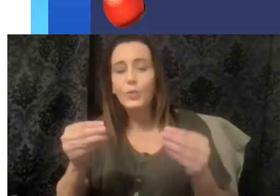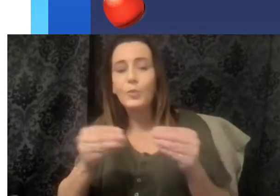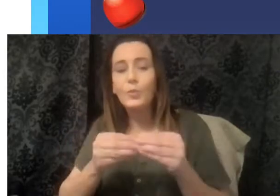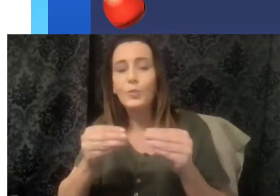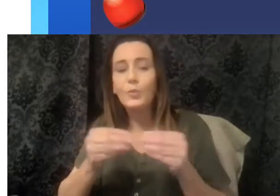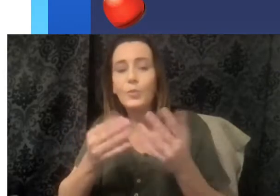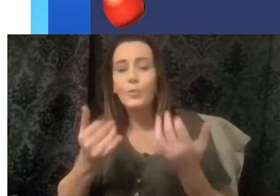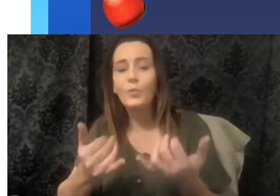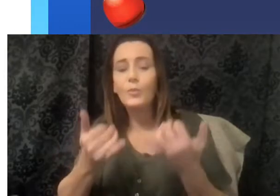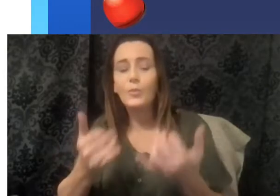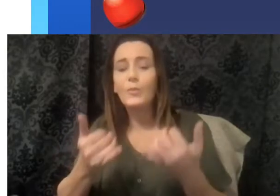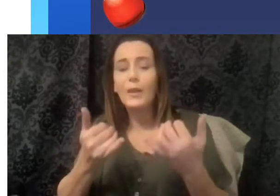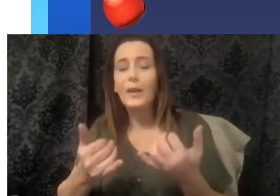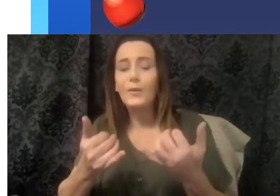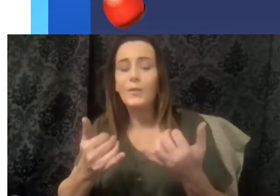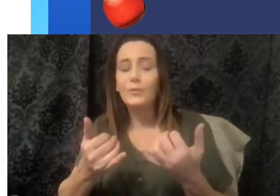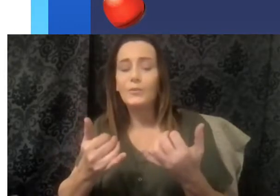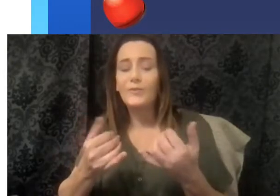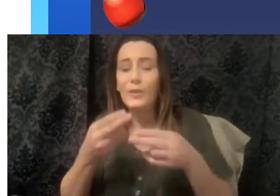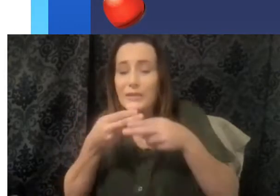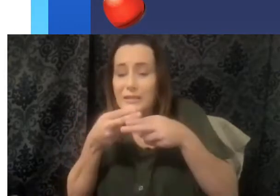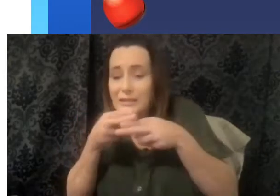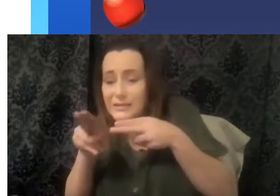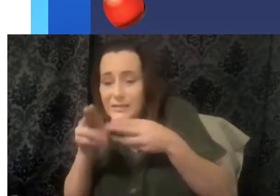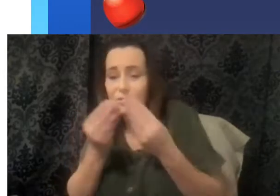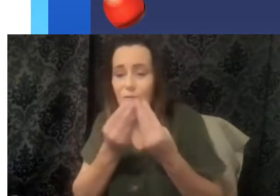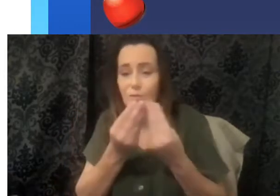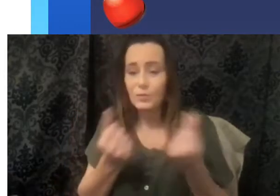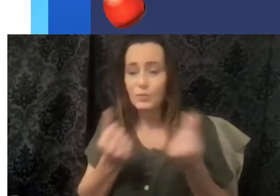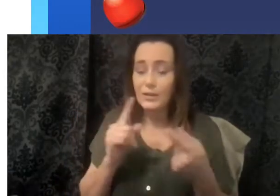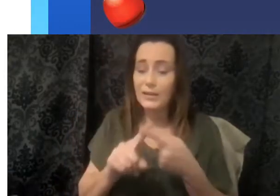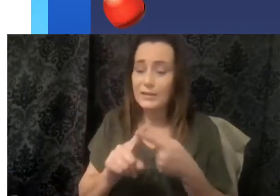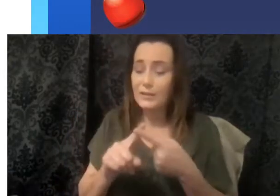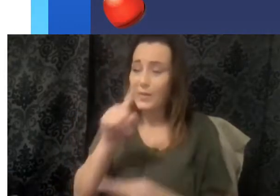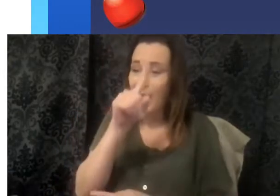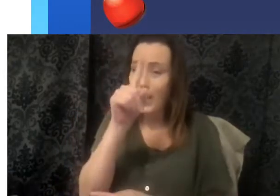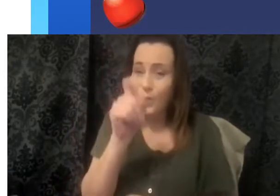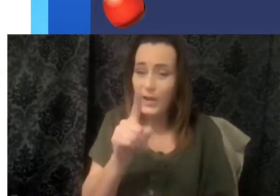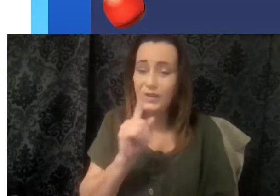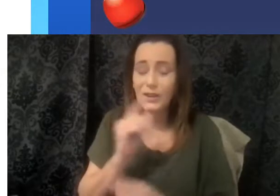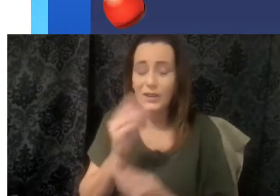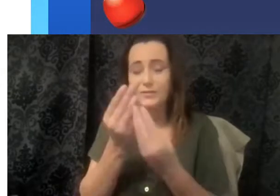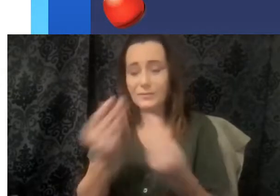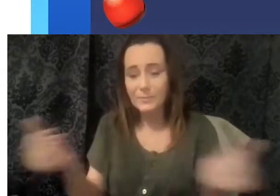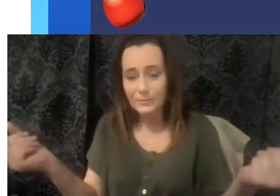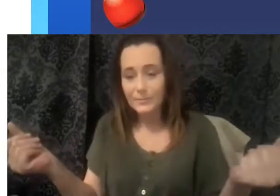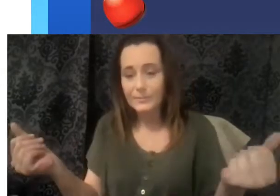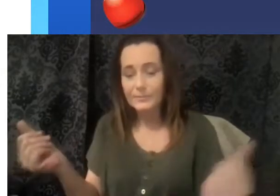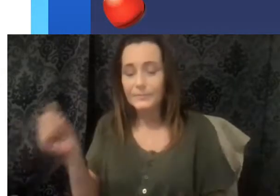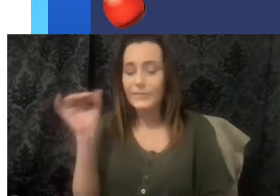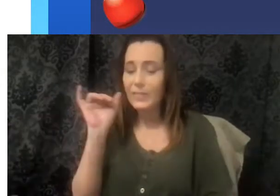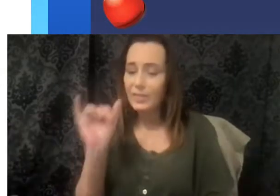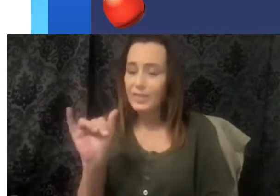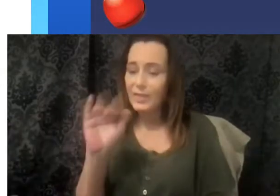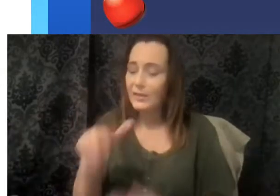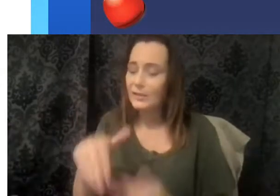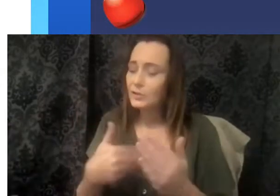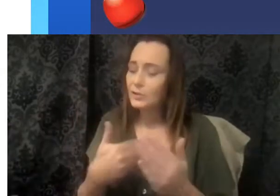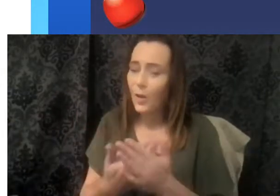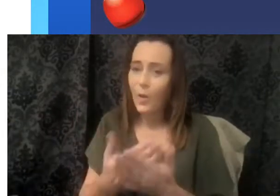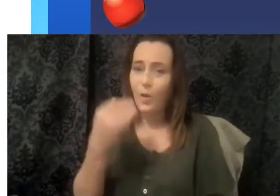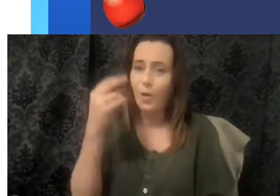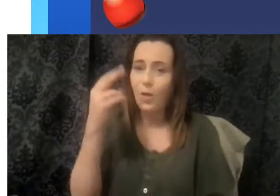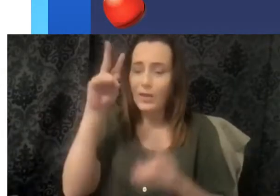an interim solution until that main question gets addressed. So that's really the all-encompassing